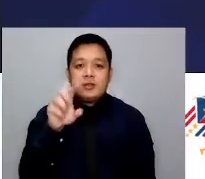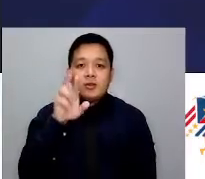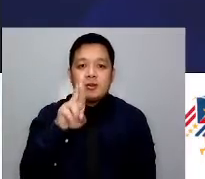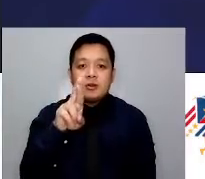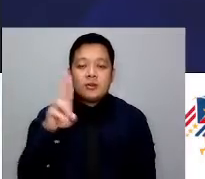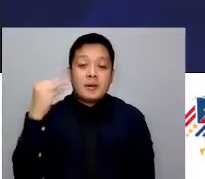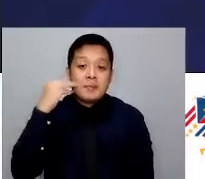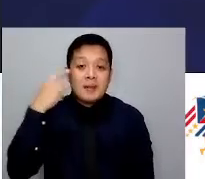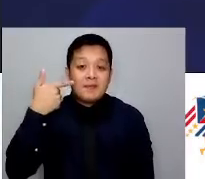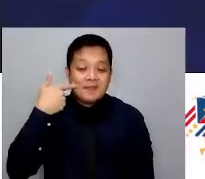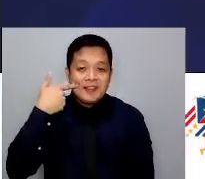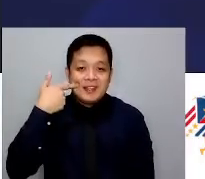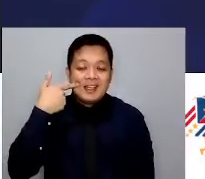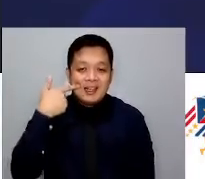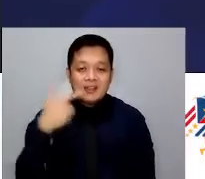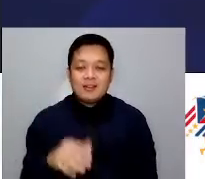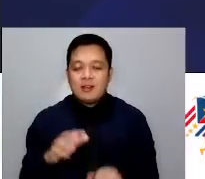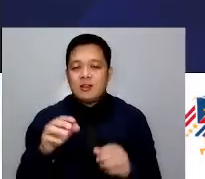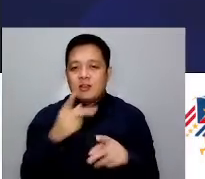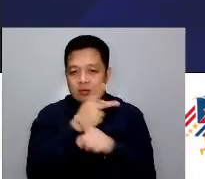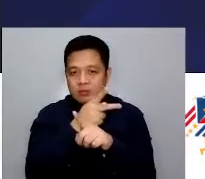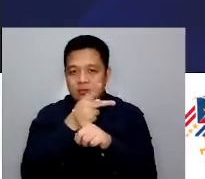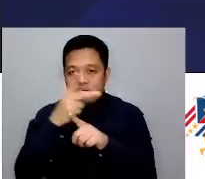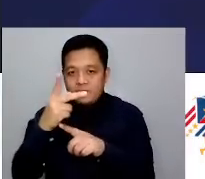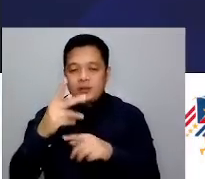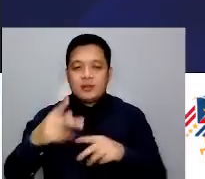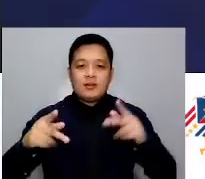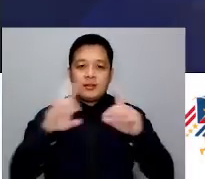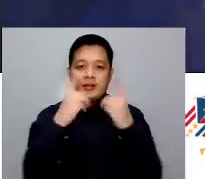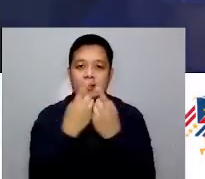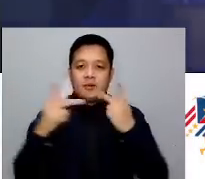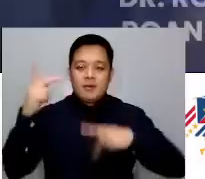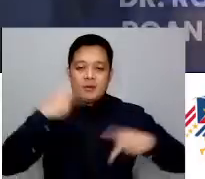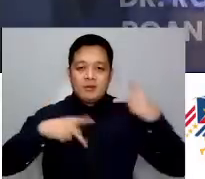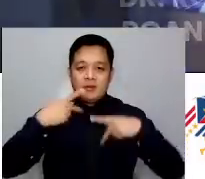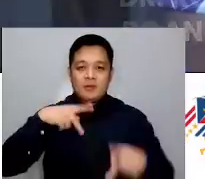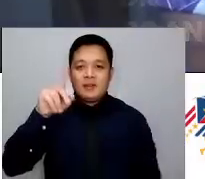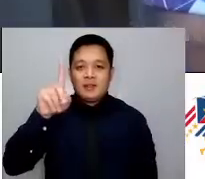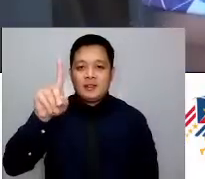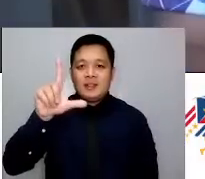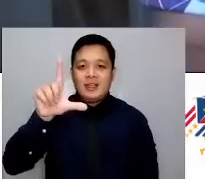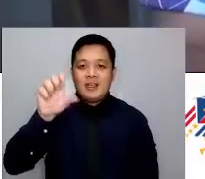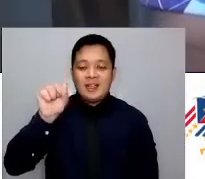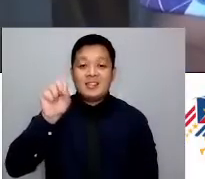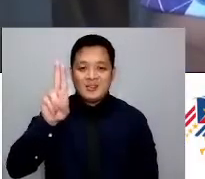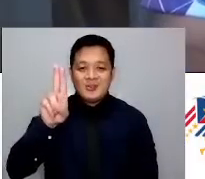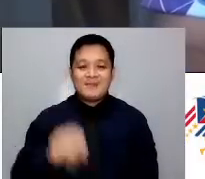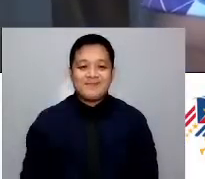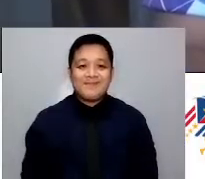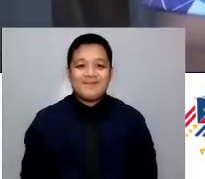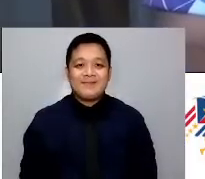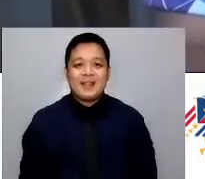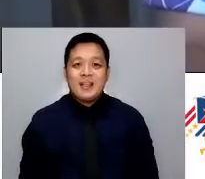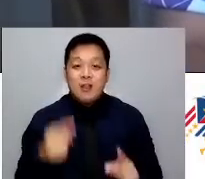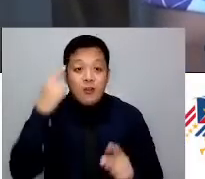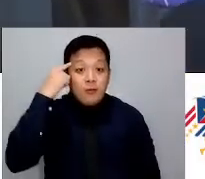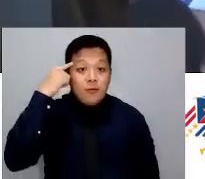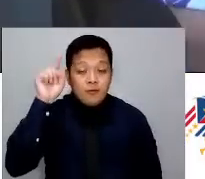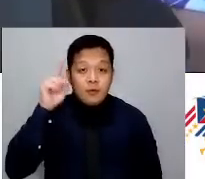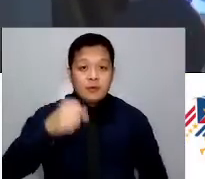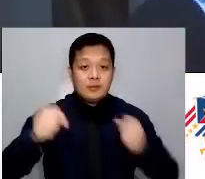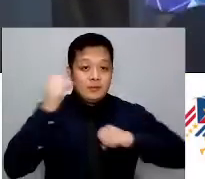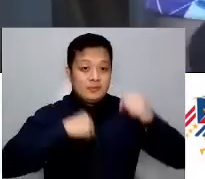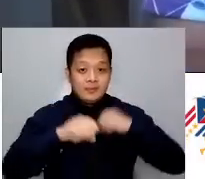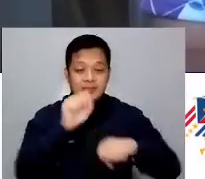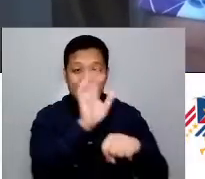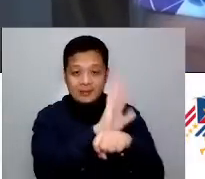of the Department of Physics, De La Salle University. And for our CNC Kula, we have the following board members of the